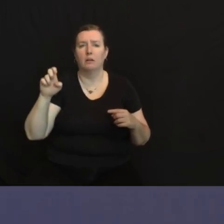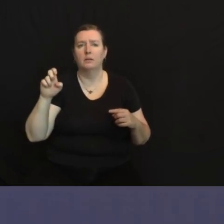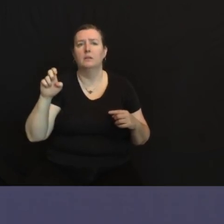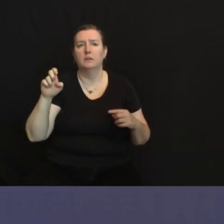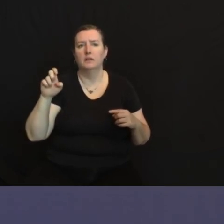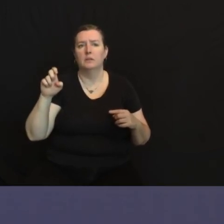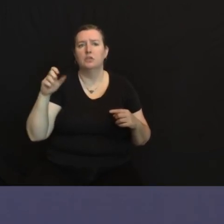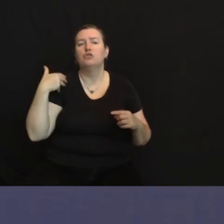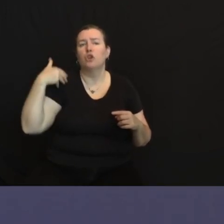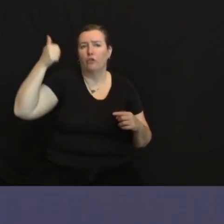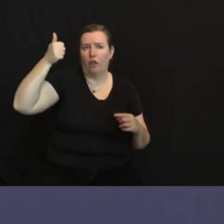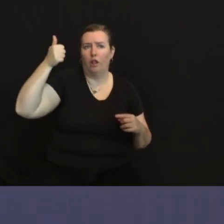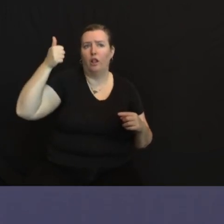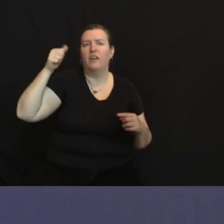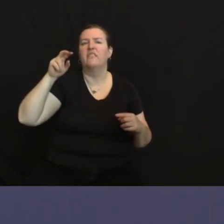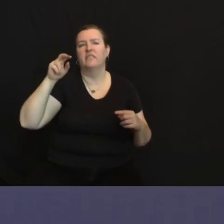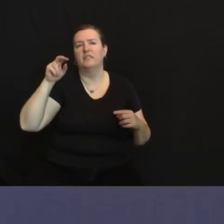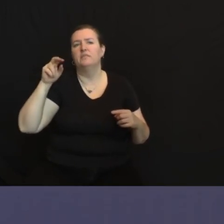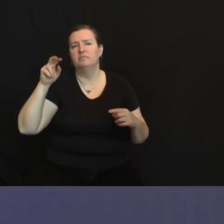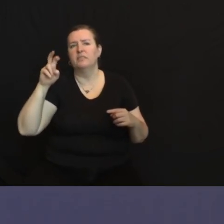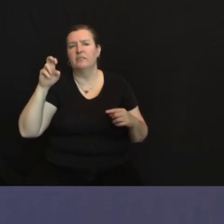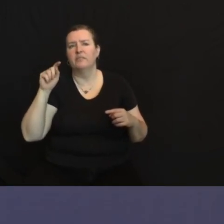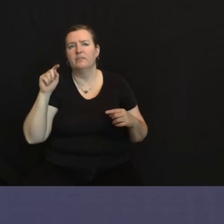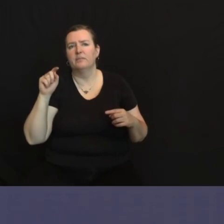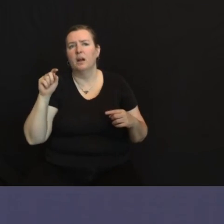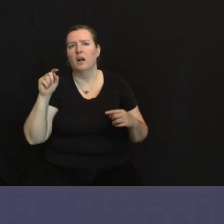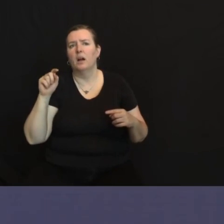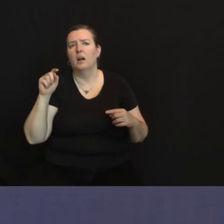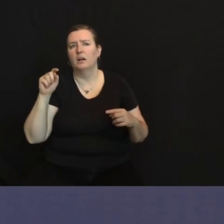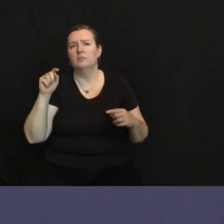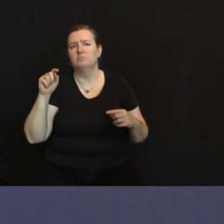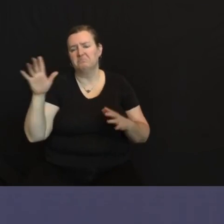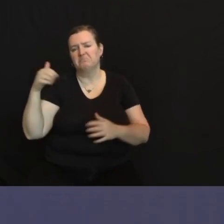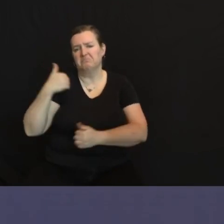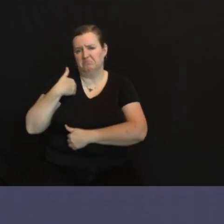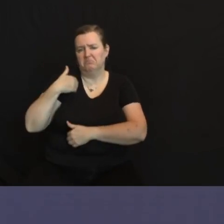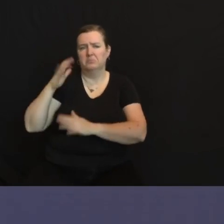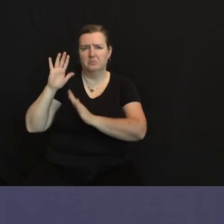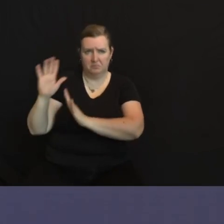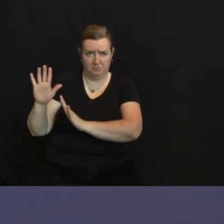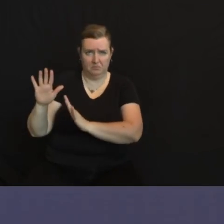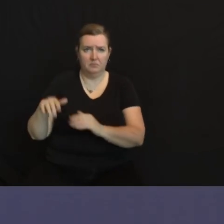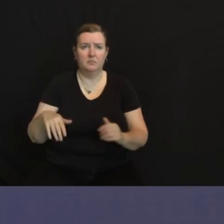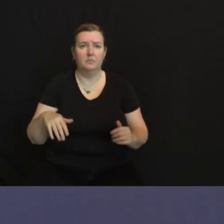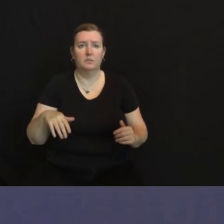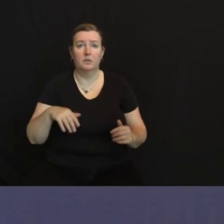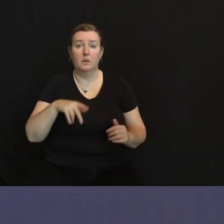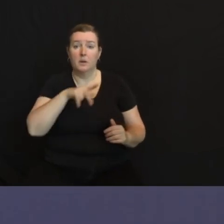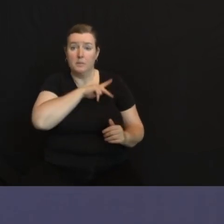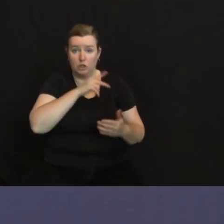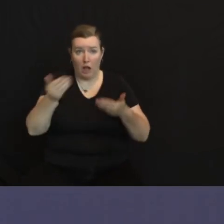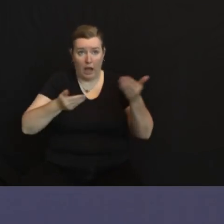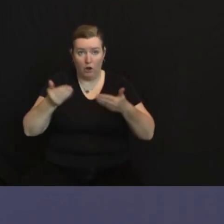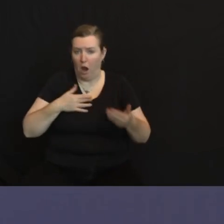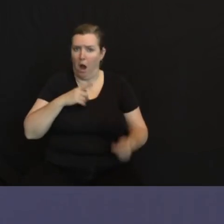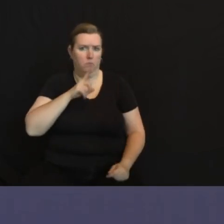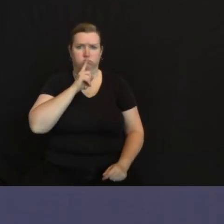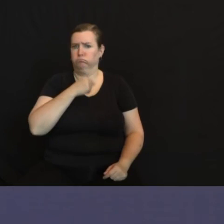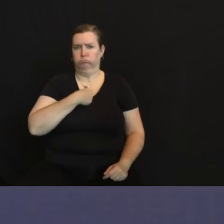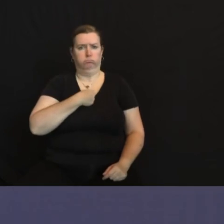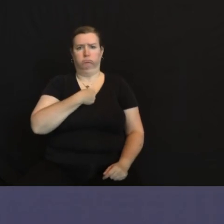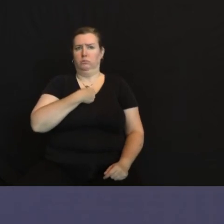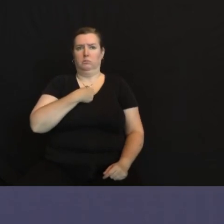best for his future. I will not have any more comment on personnel matters. Our mission remains